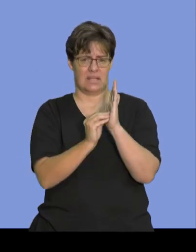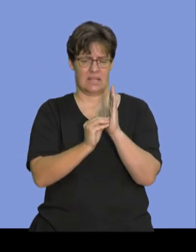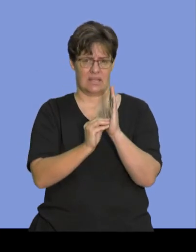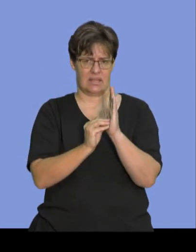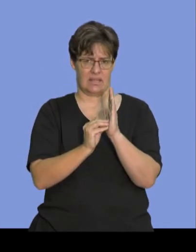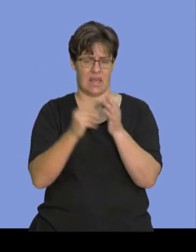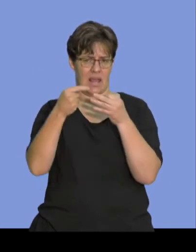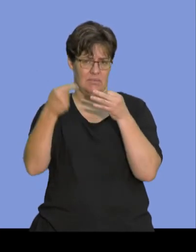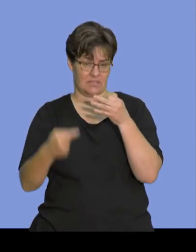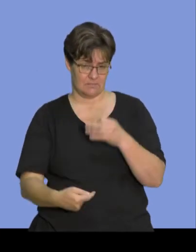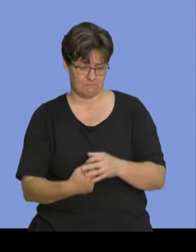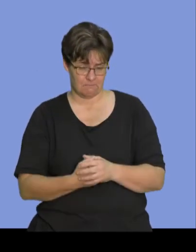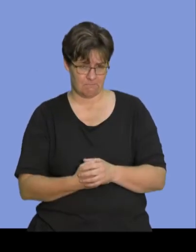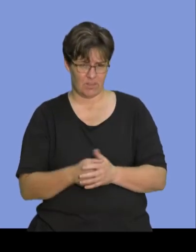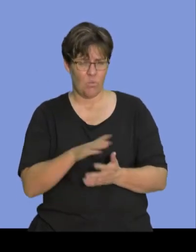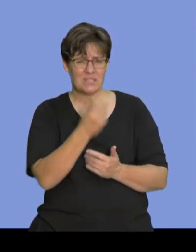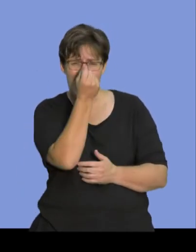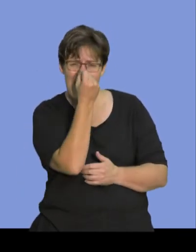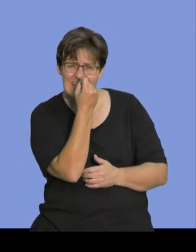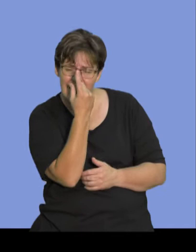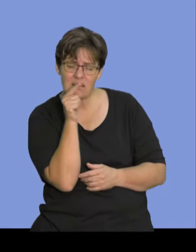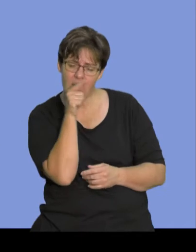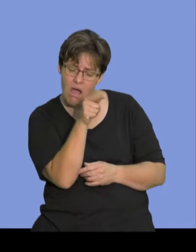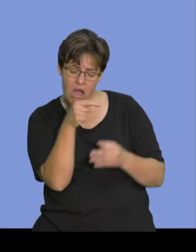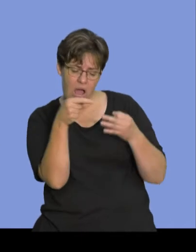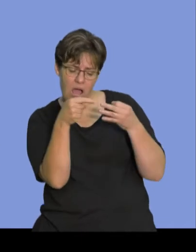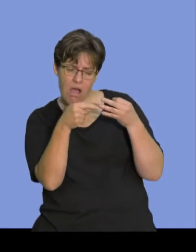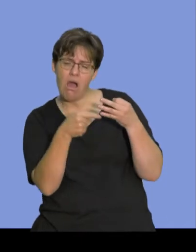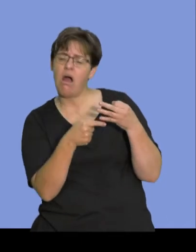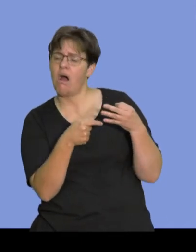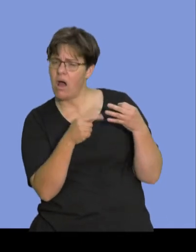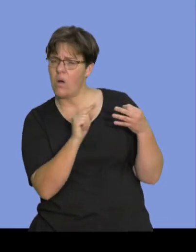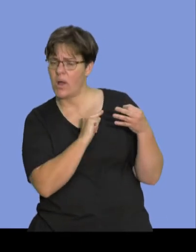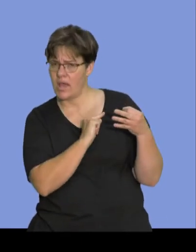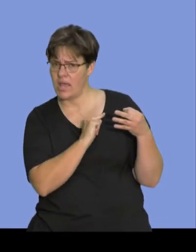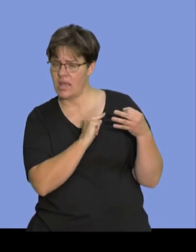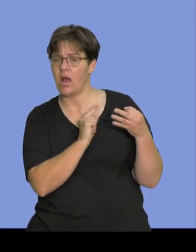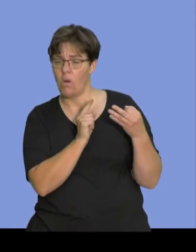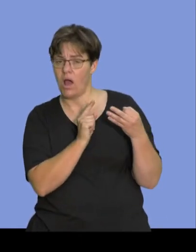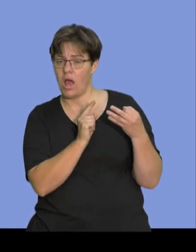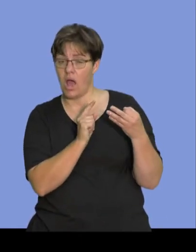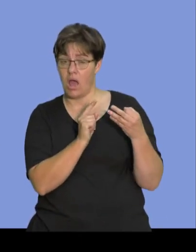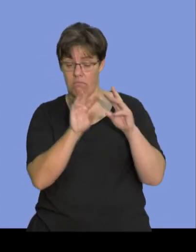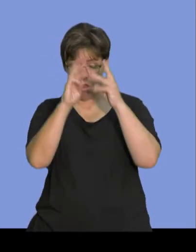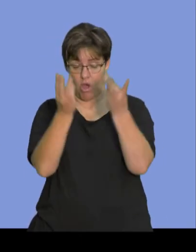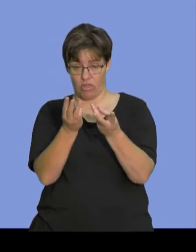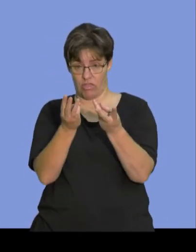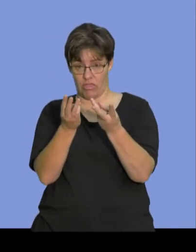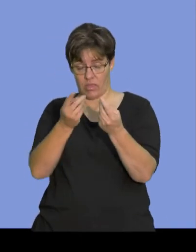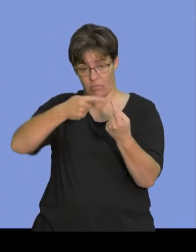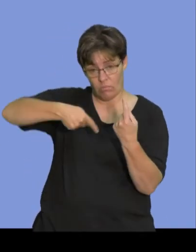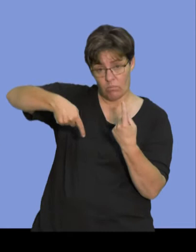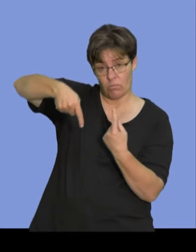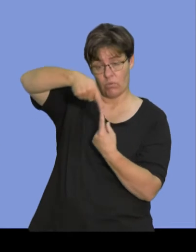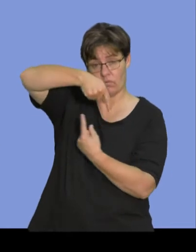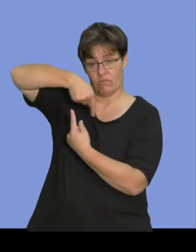elements. Because it says to us, we need to understand why are these ferromagnetic, because the movement of the Earth in itself